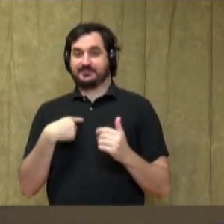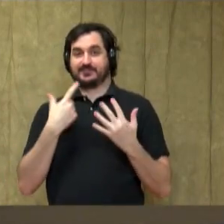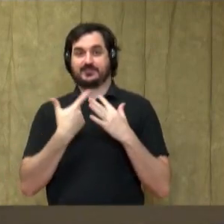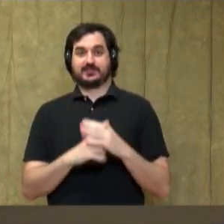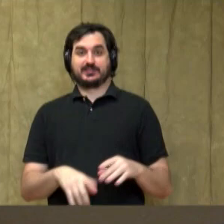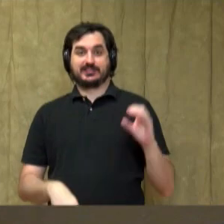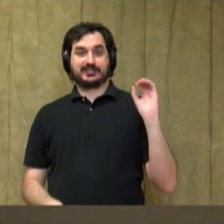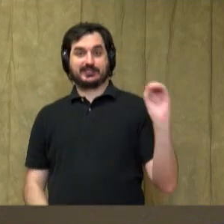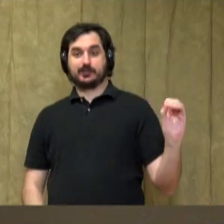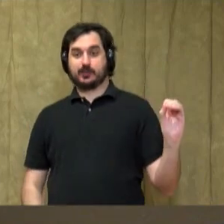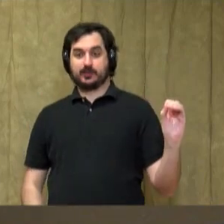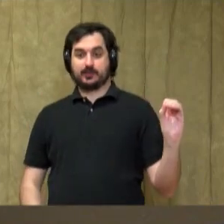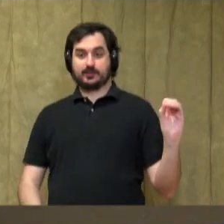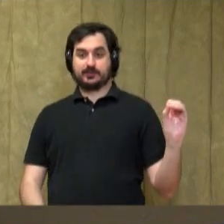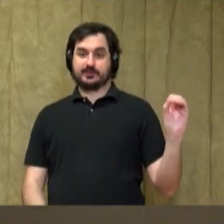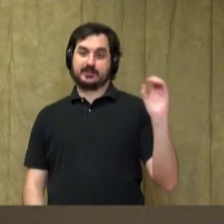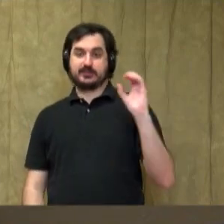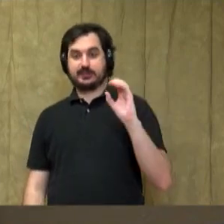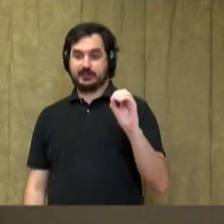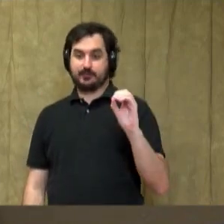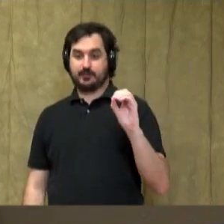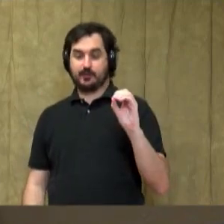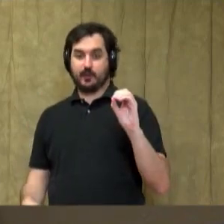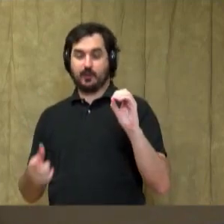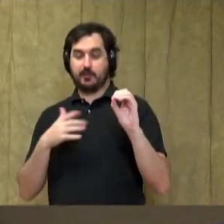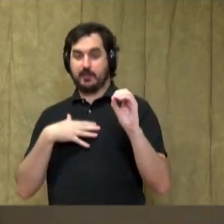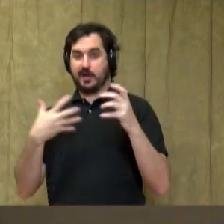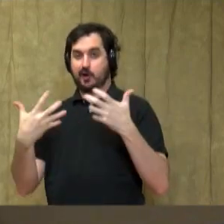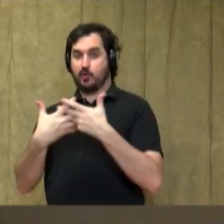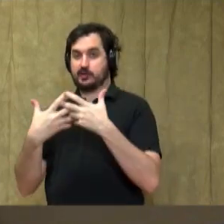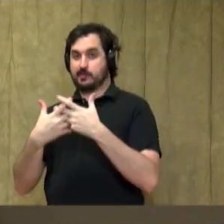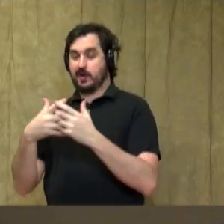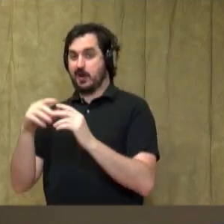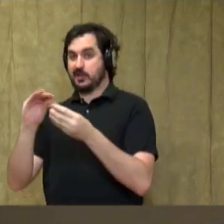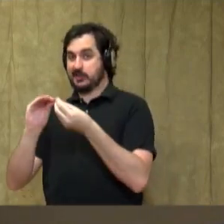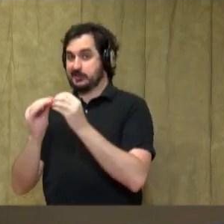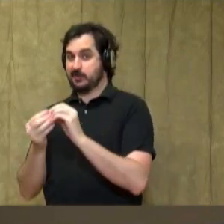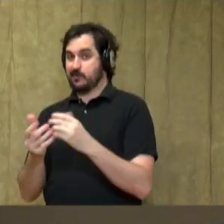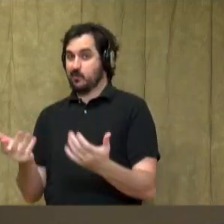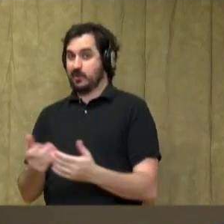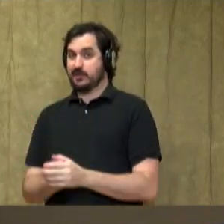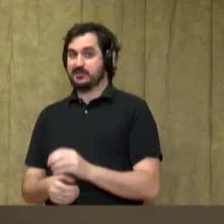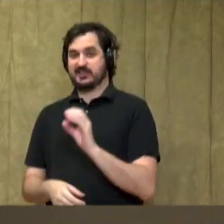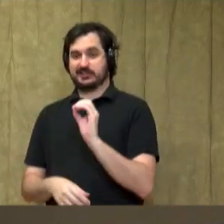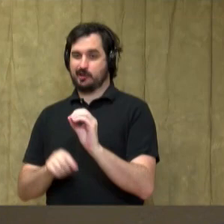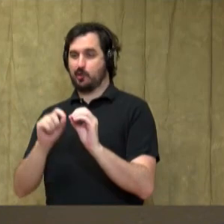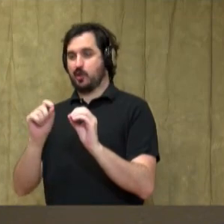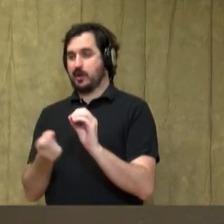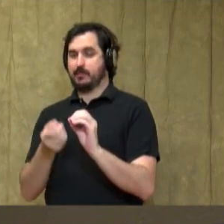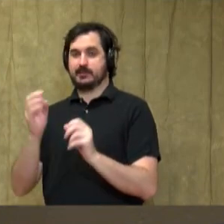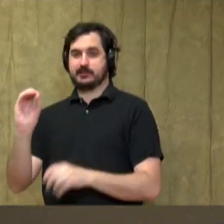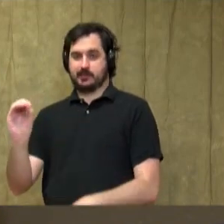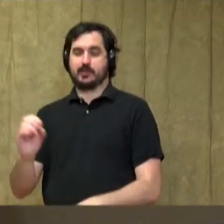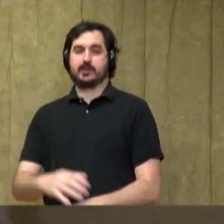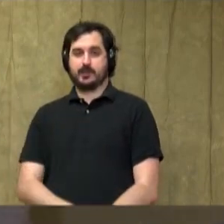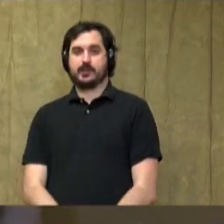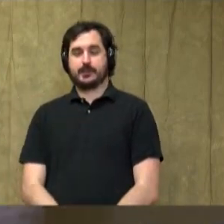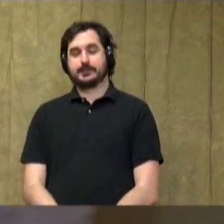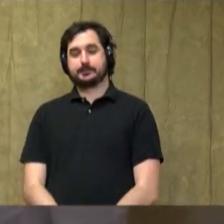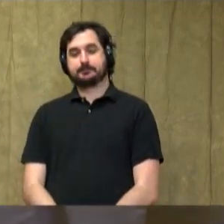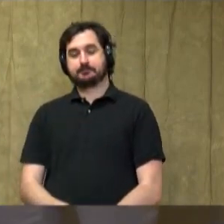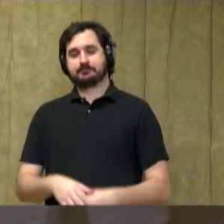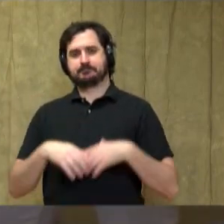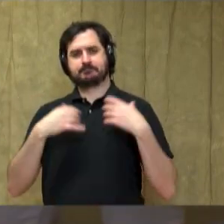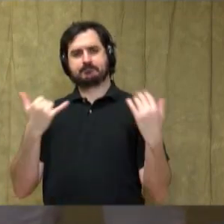0, 0, and so of course my corresponding terms are 0 and 0.